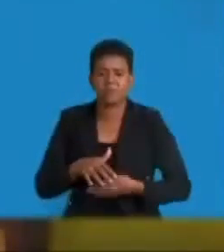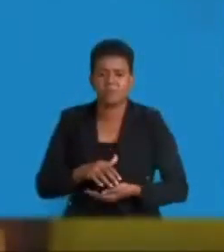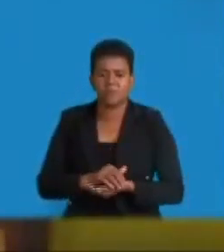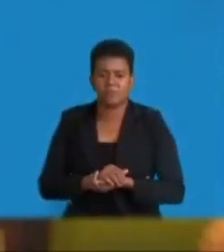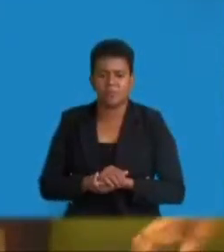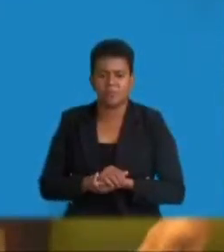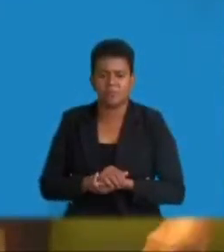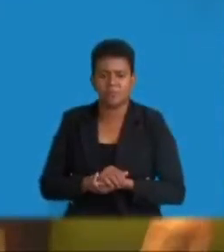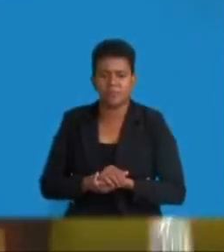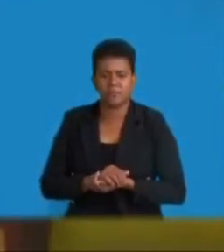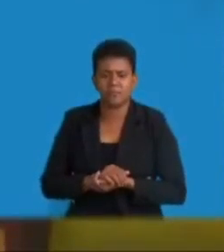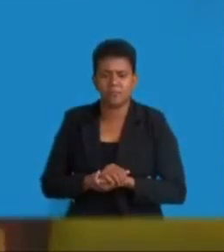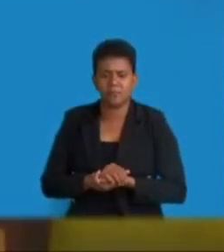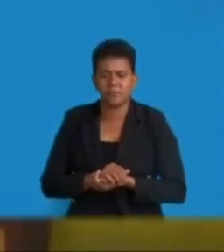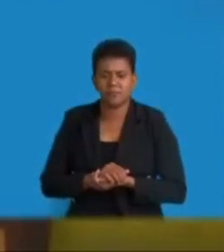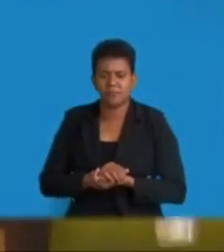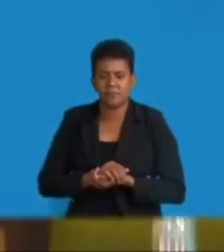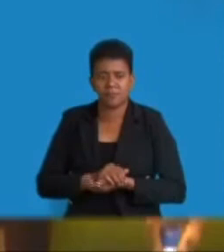to a place where we produce this water.